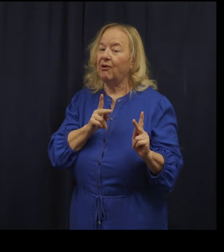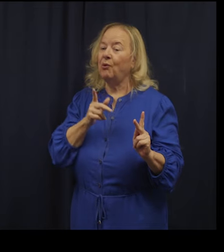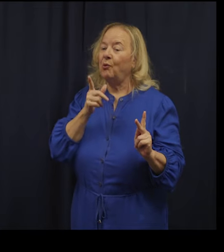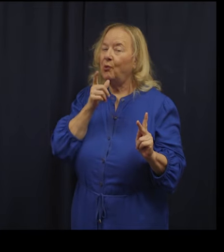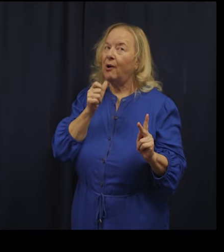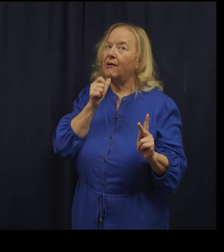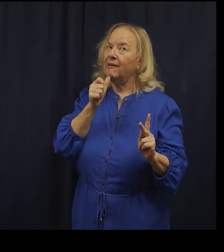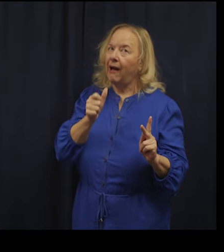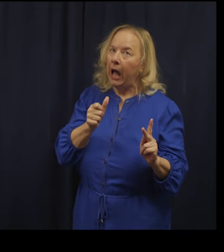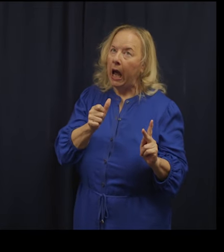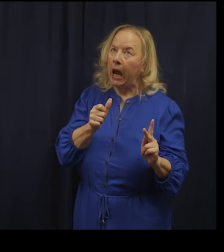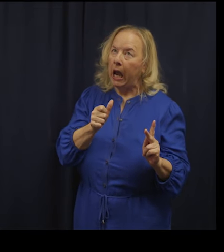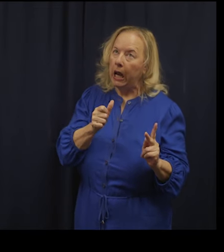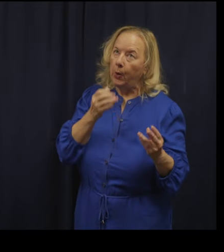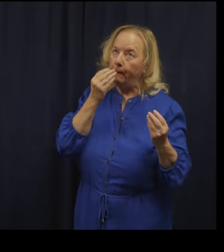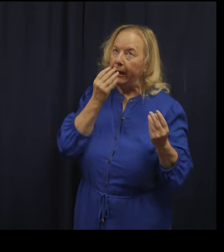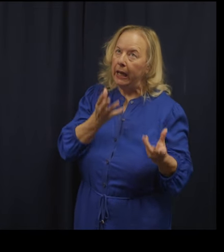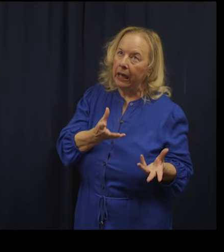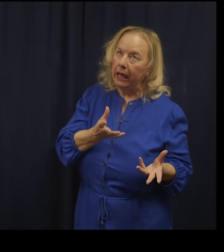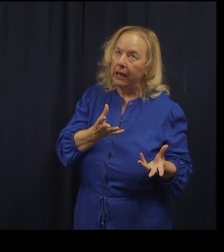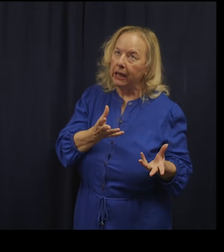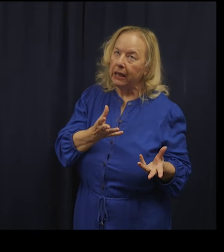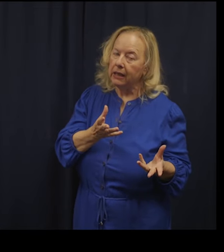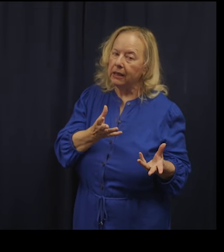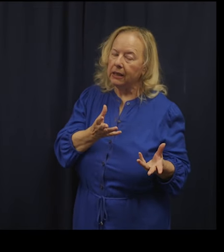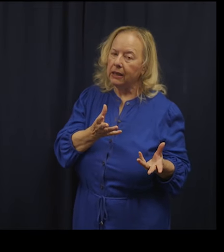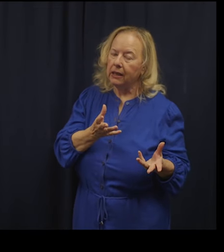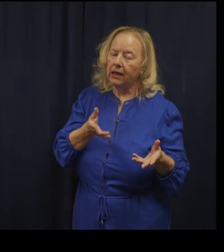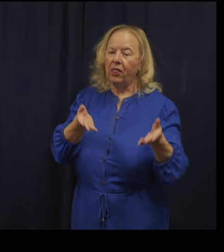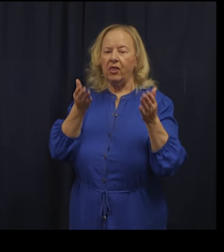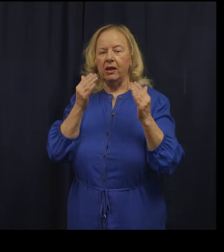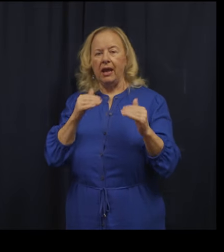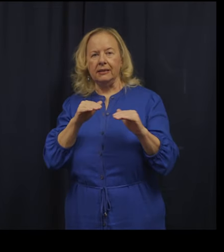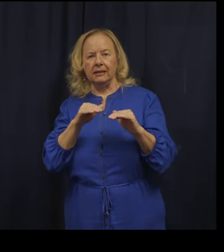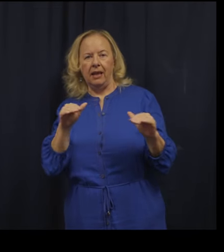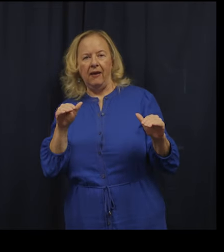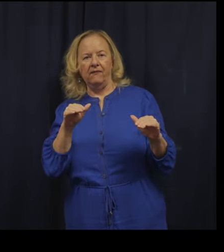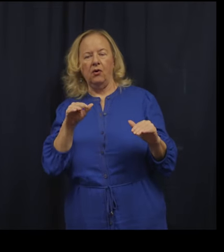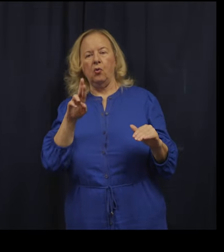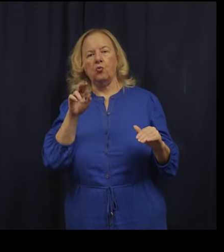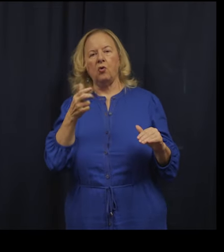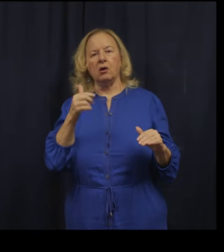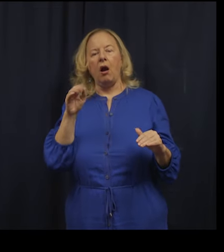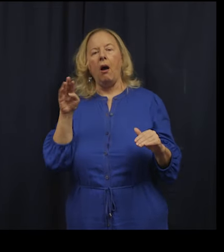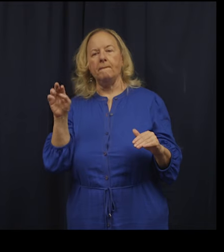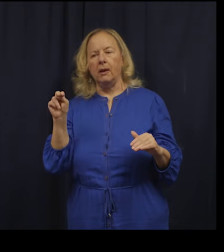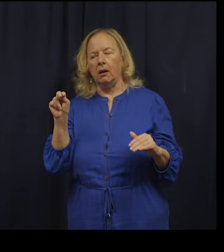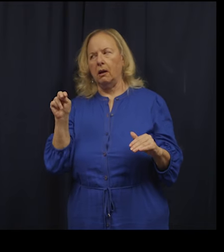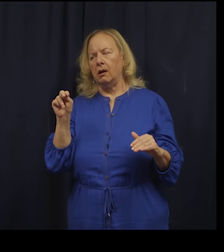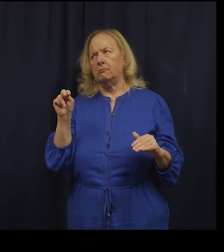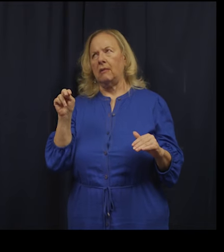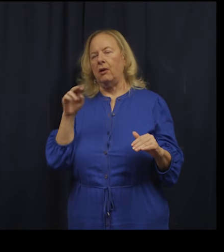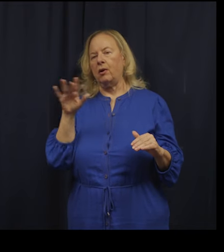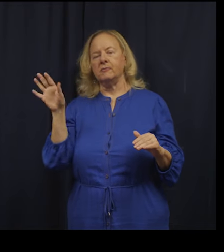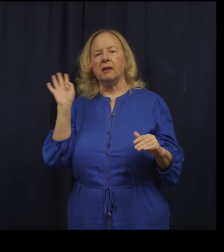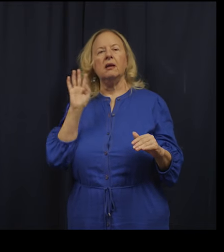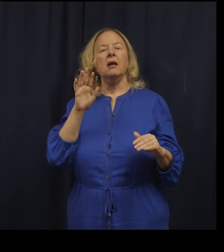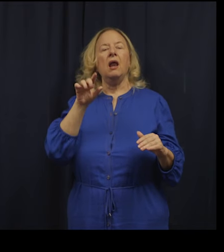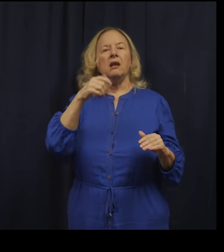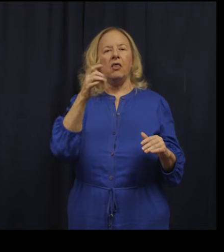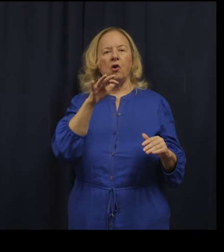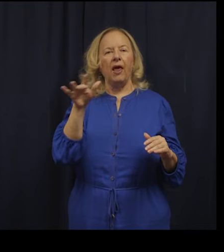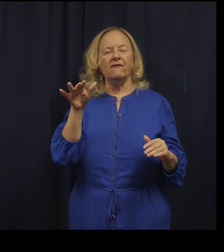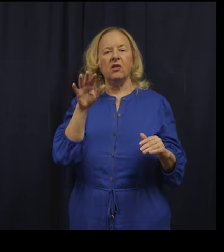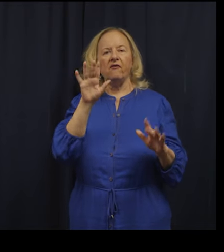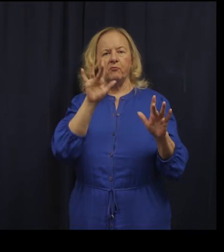who aren't totally obedient. Then the next level is rakam or rachum, which is another